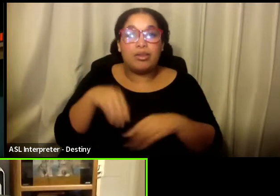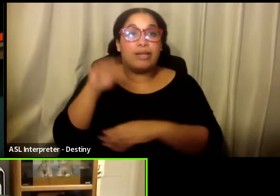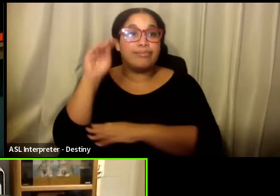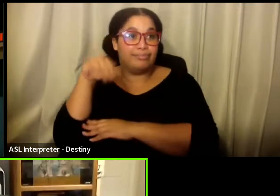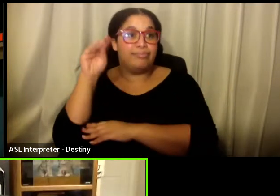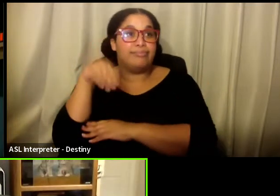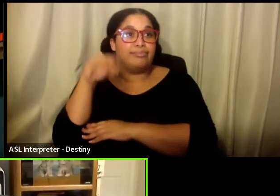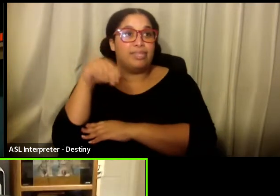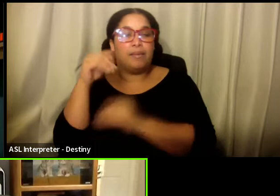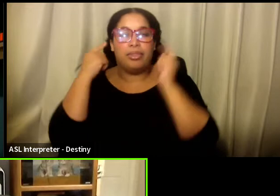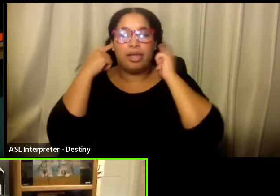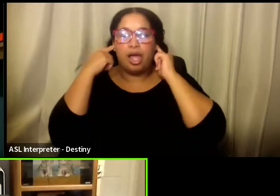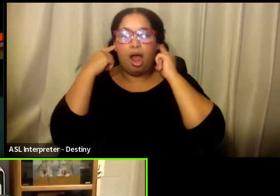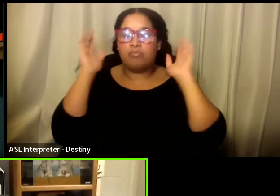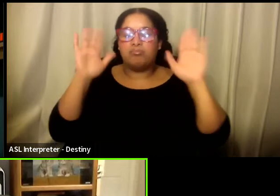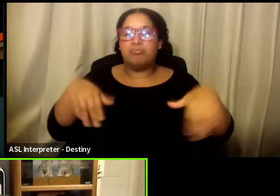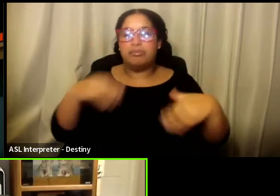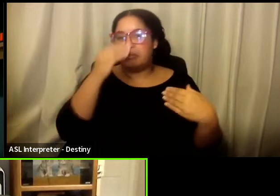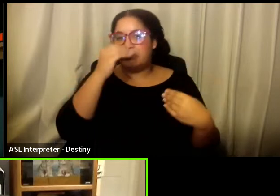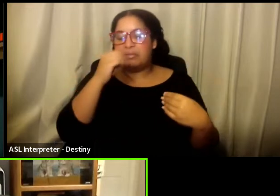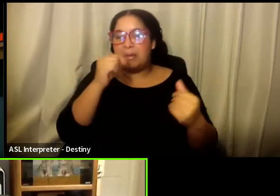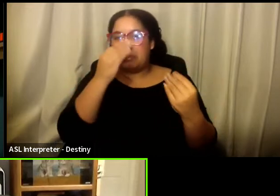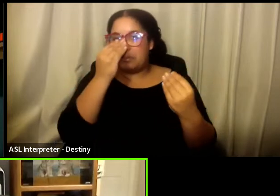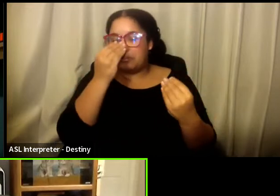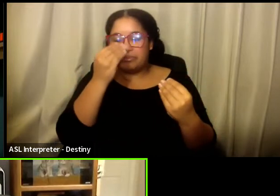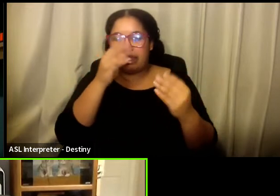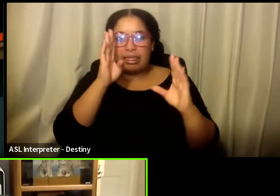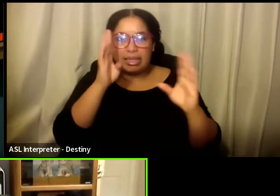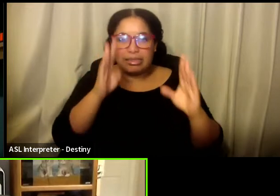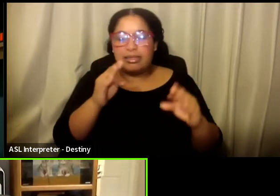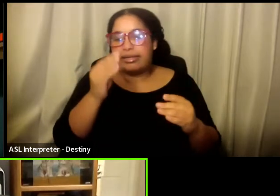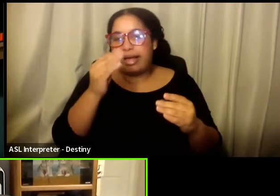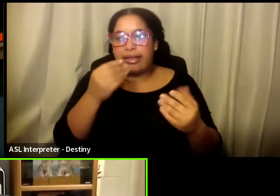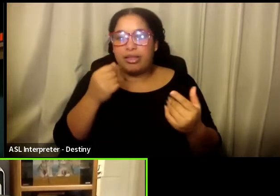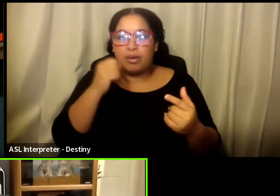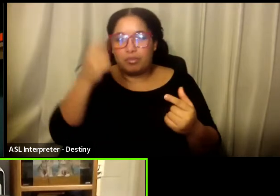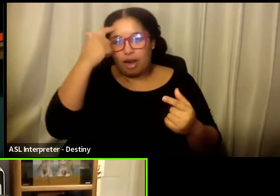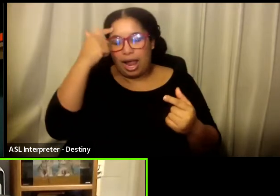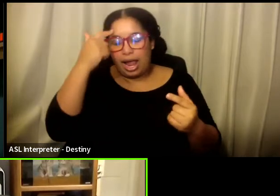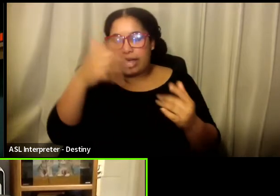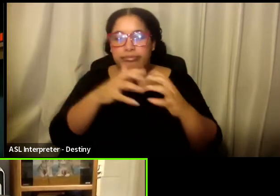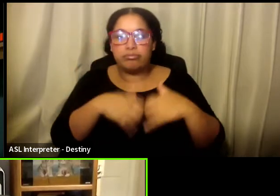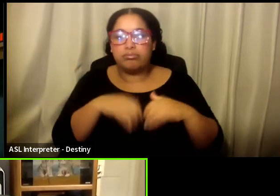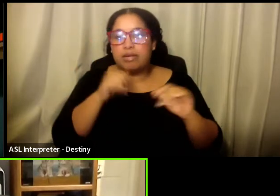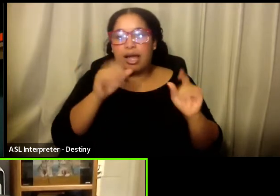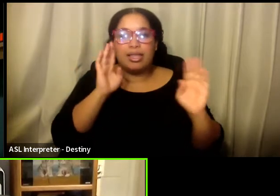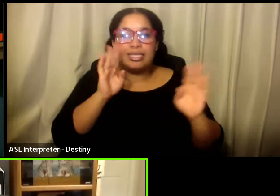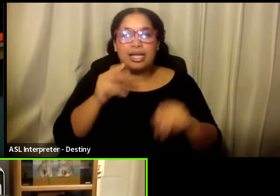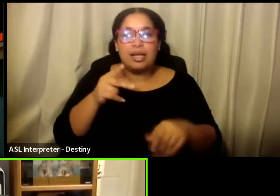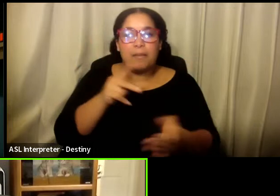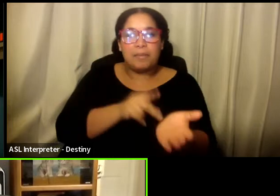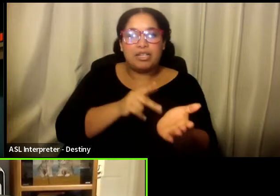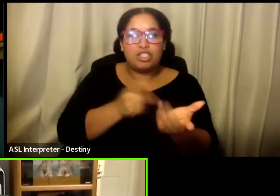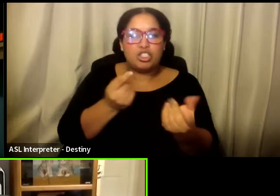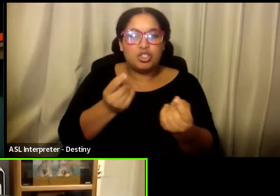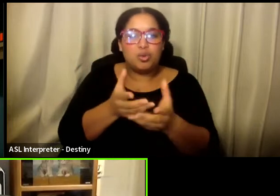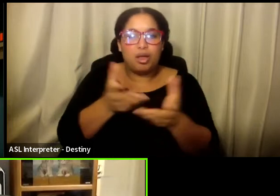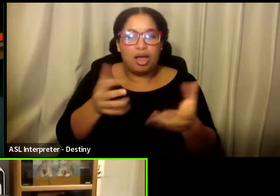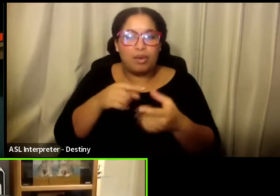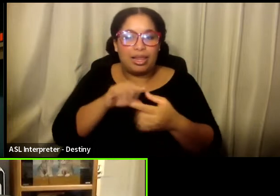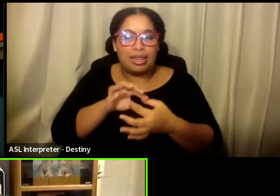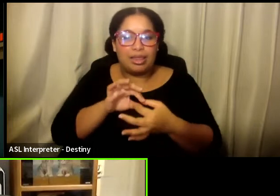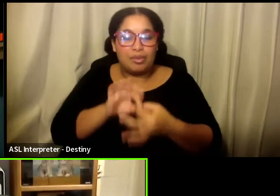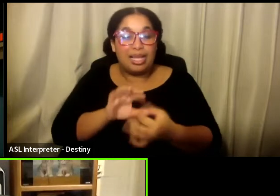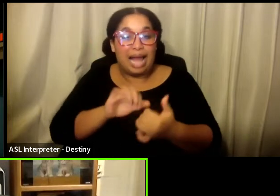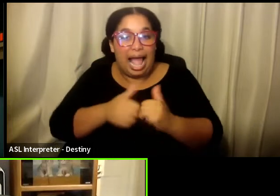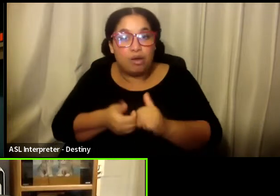but their ears have turned off. And their brains. That's what pediatricians do a lot about, is how you